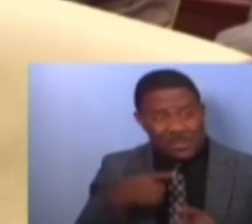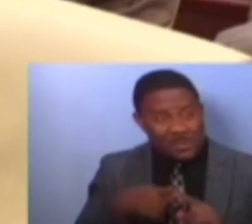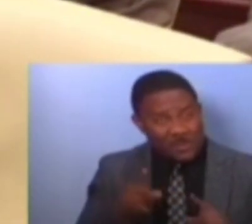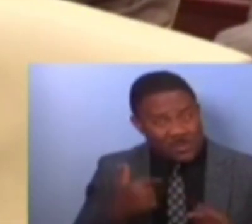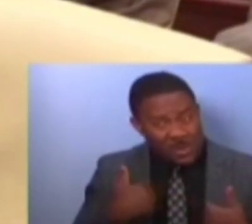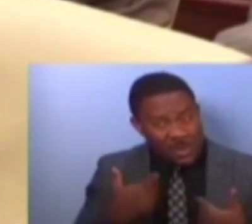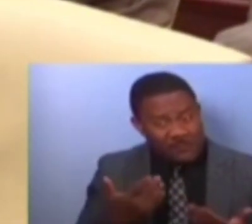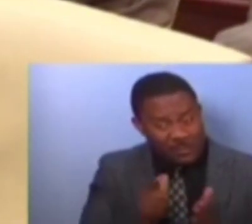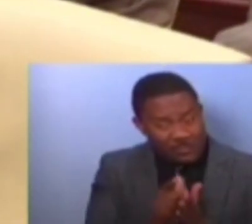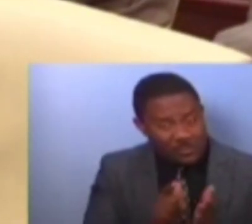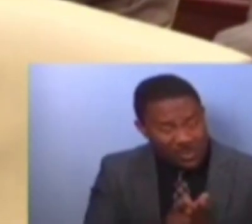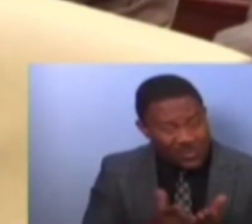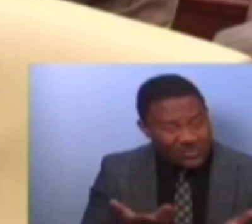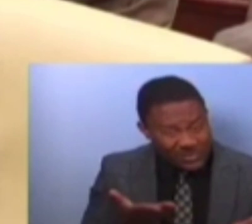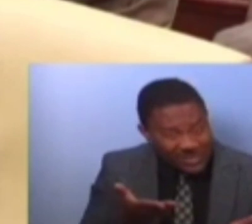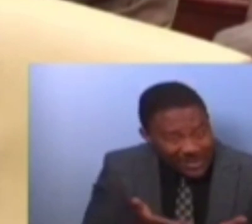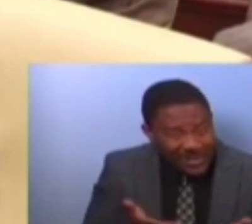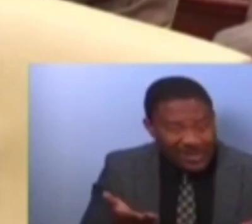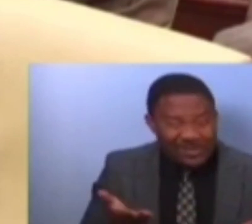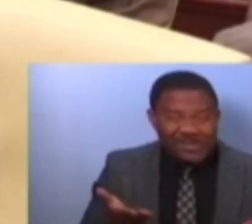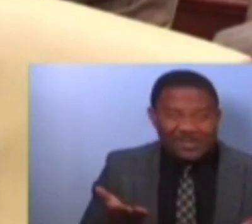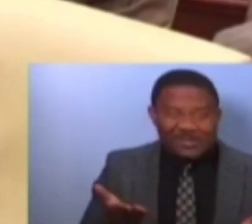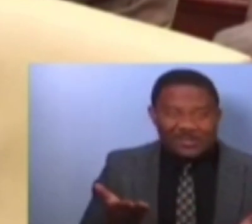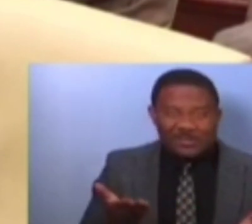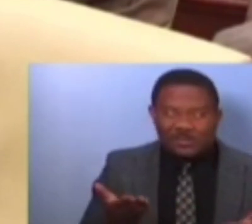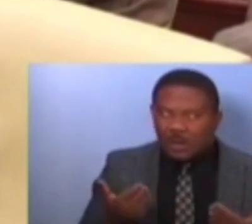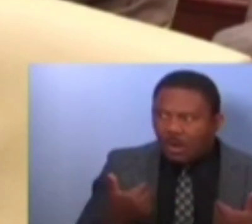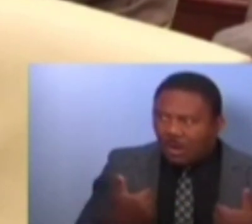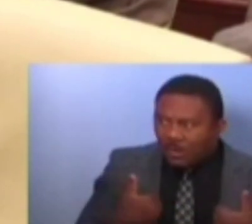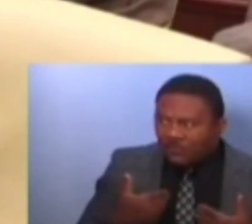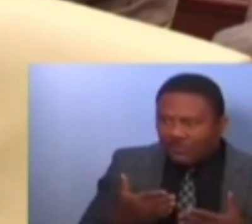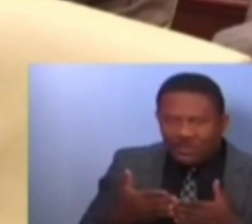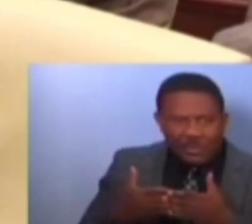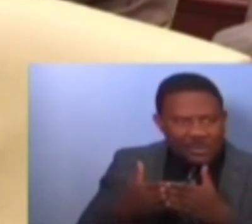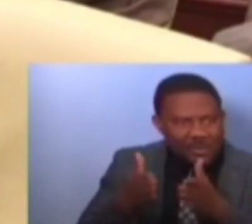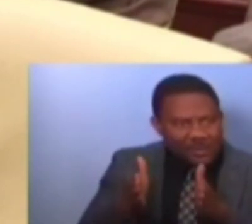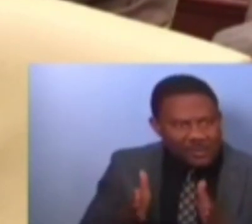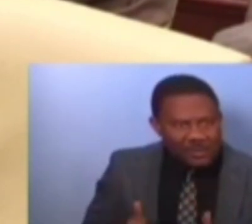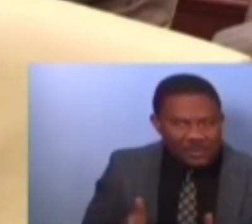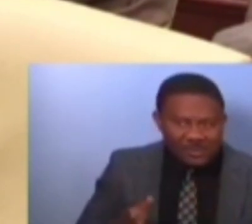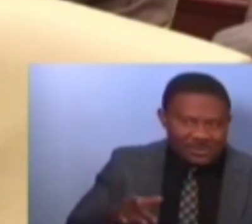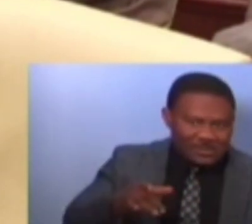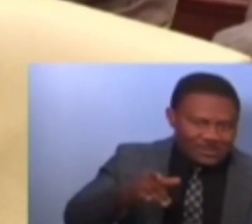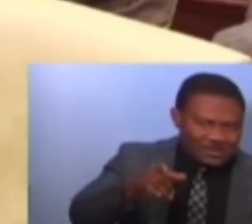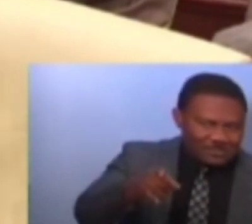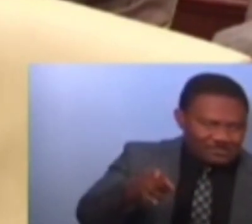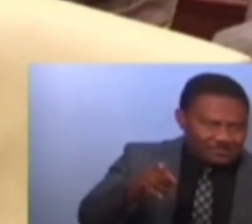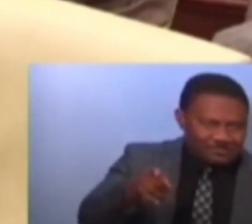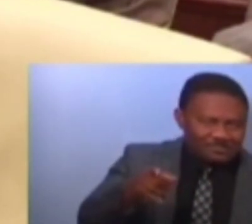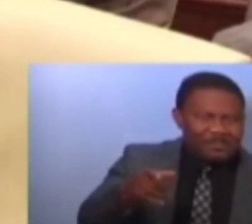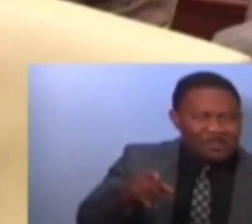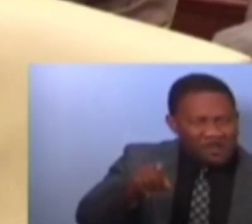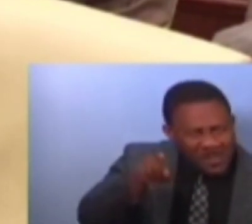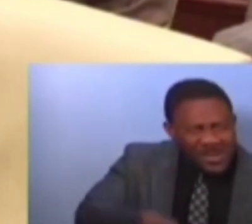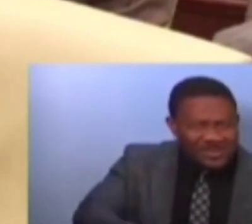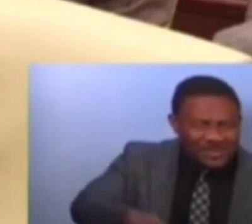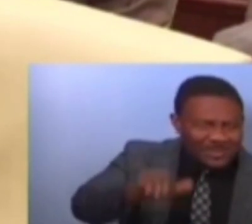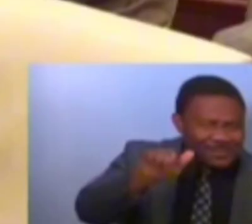have rules and you have a leader grossly abusing it, I need to draw his